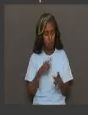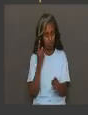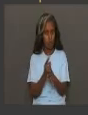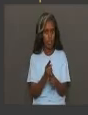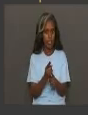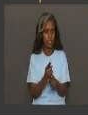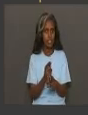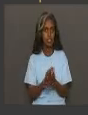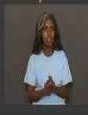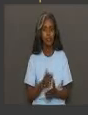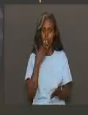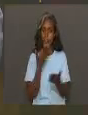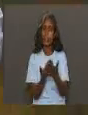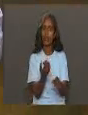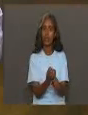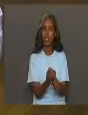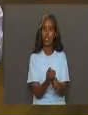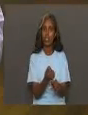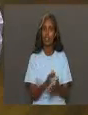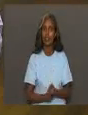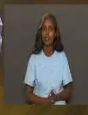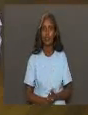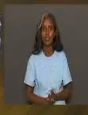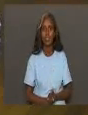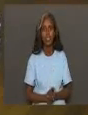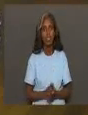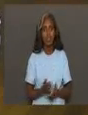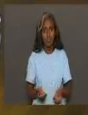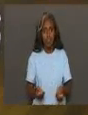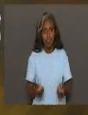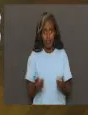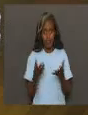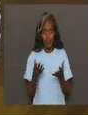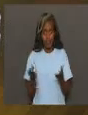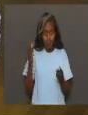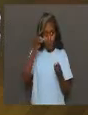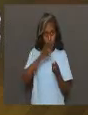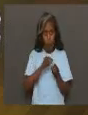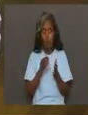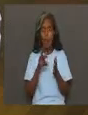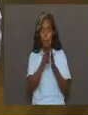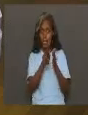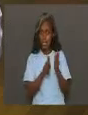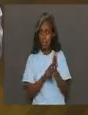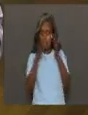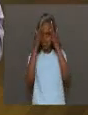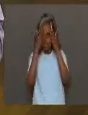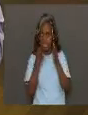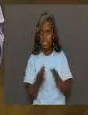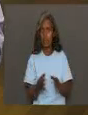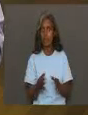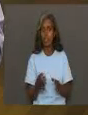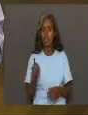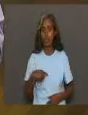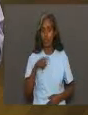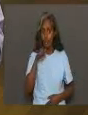correct. Good work. There are a few more principles of determinants we